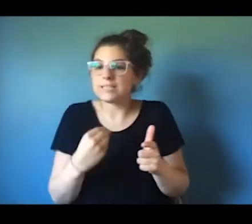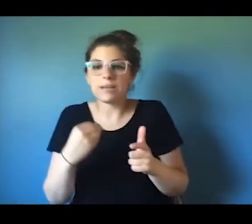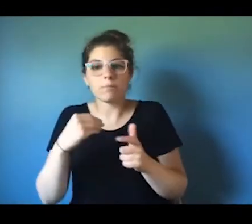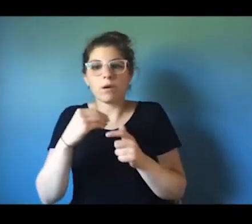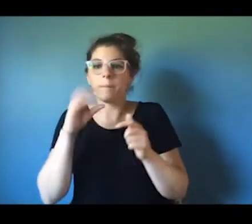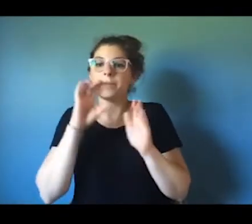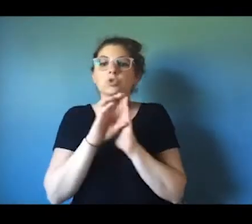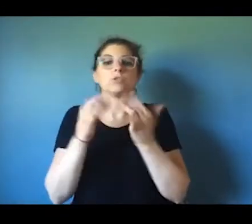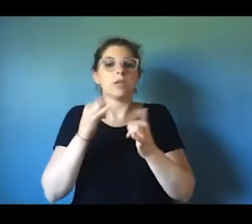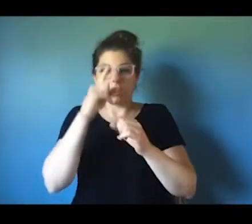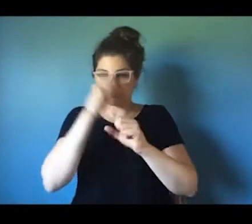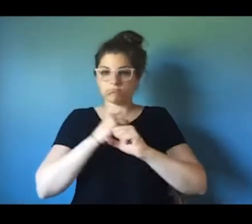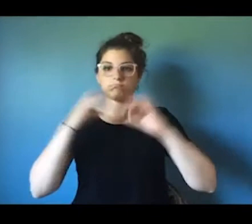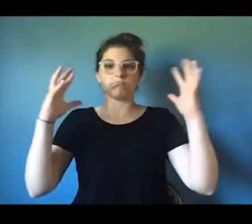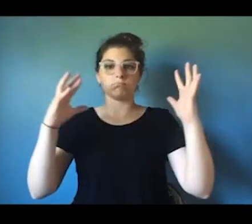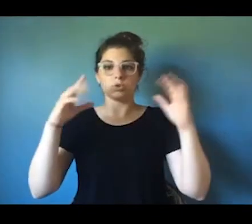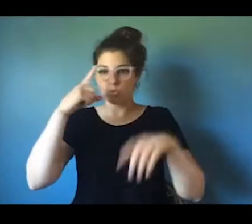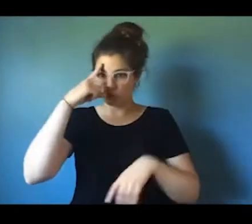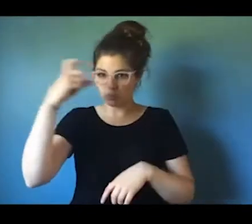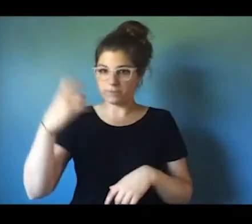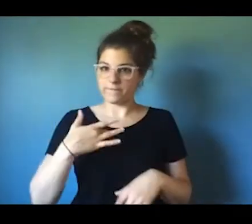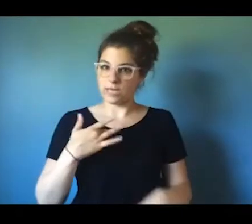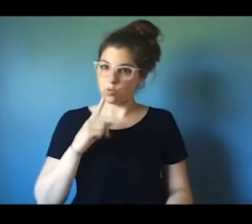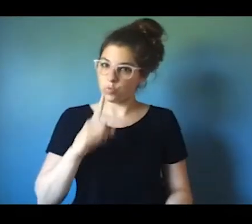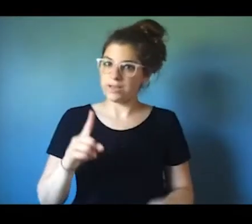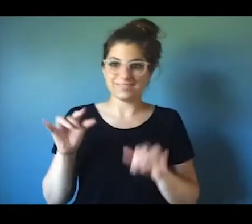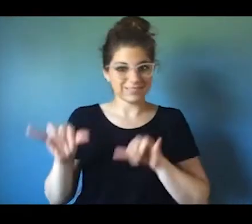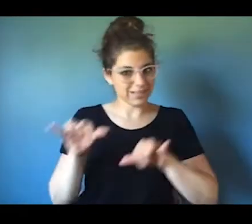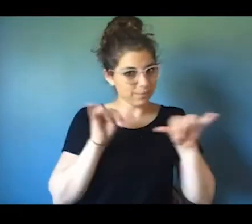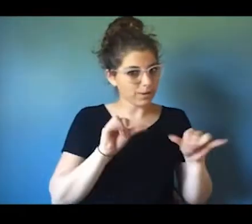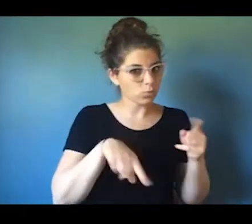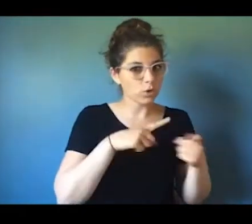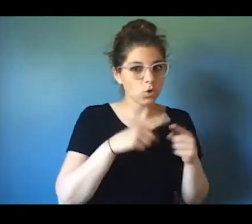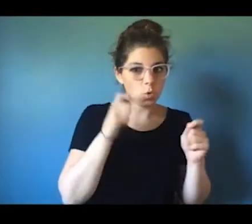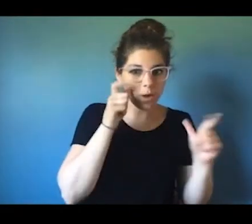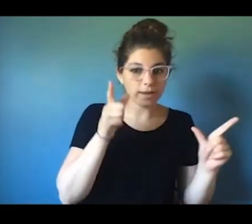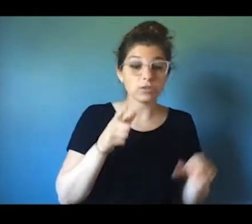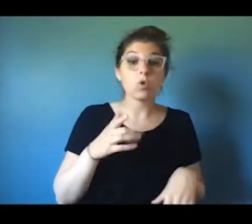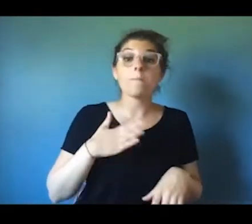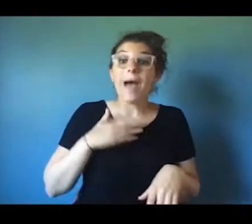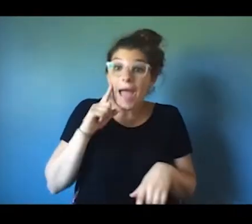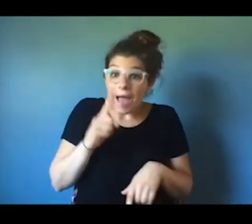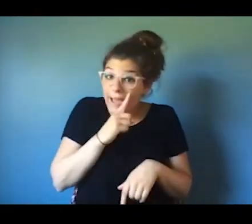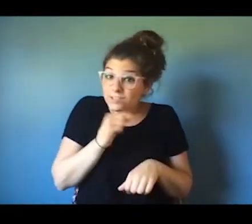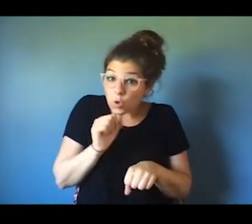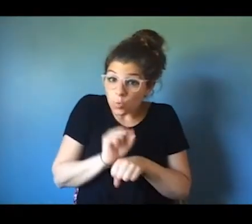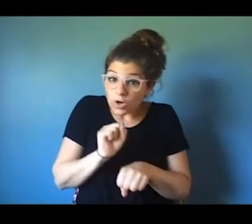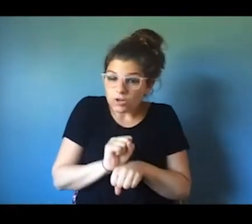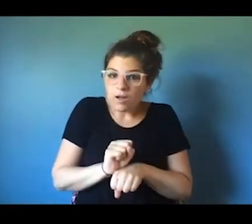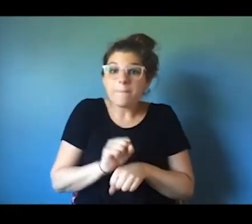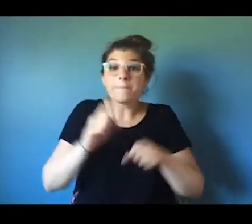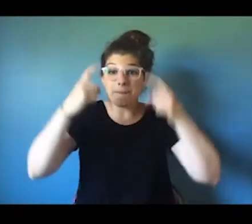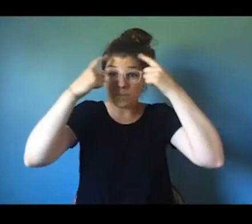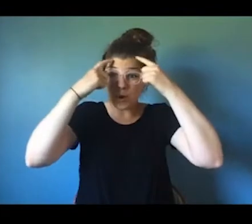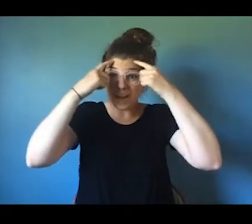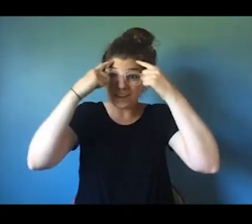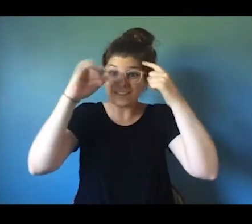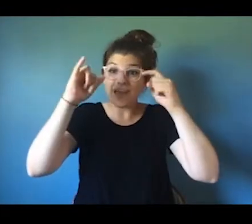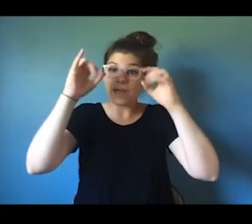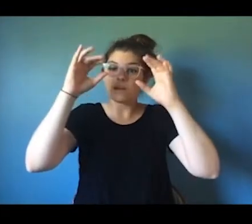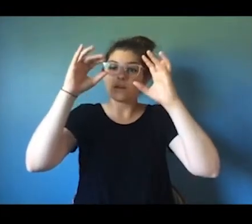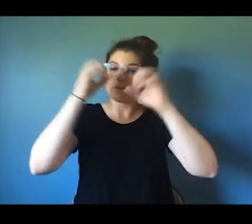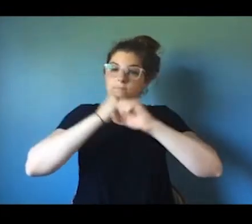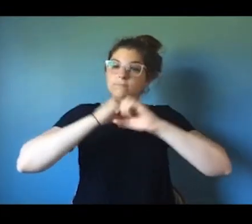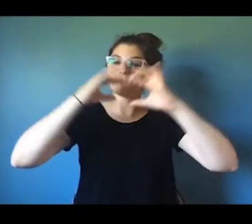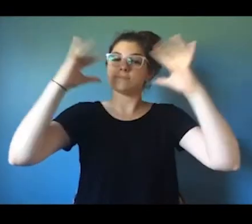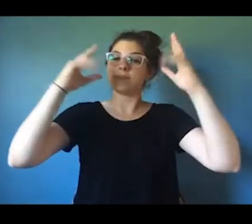doesn't care if you're awake or asleep. Information is information. So dreams can seem just as real as when you're awake. So for me, even though my eyes